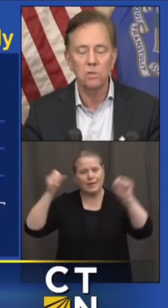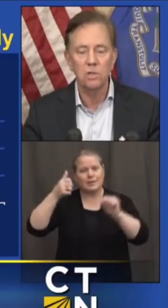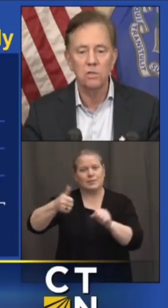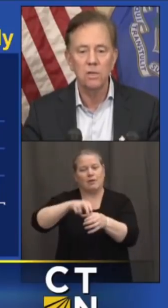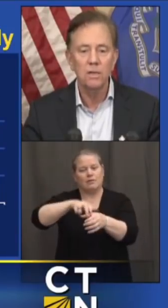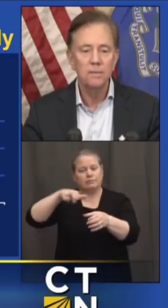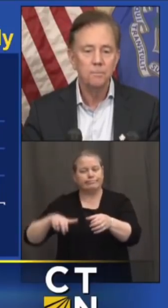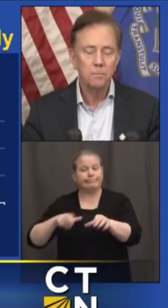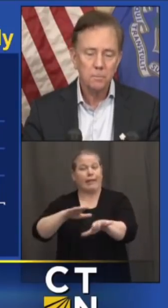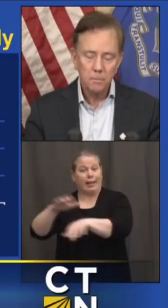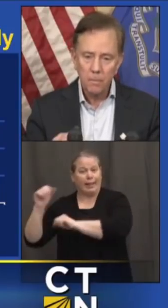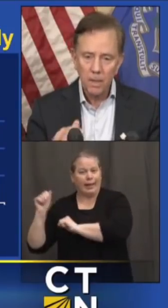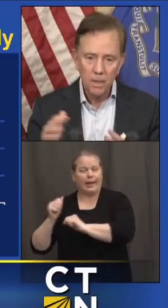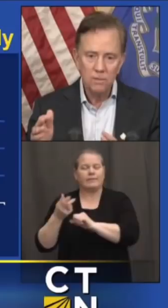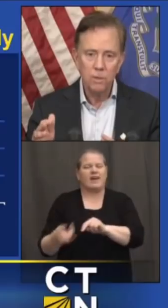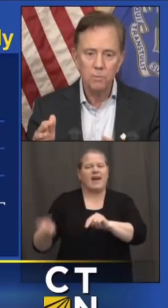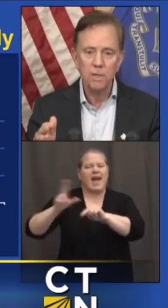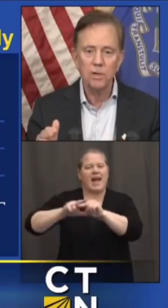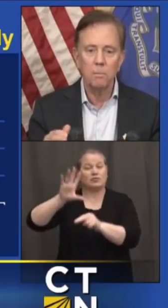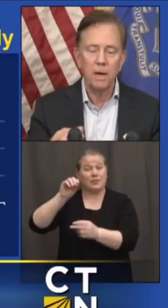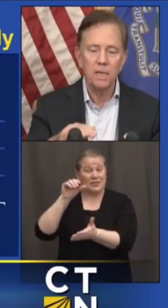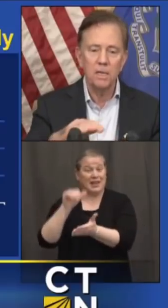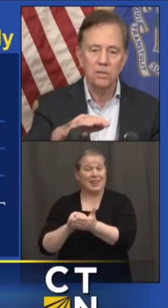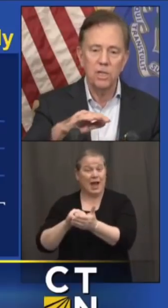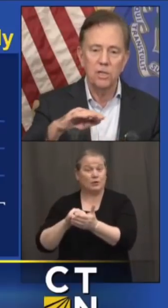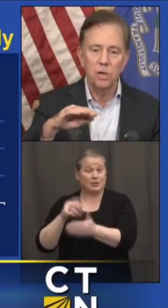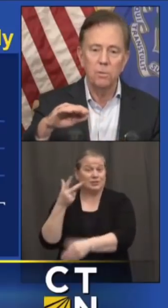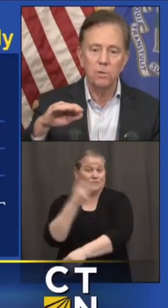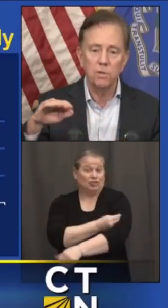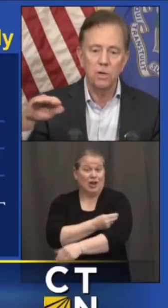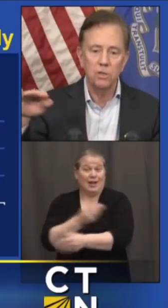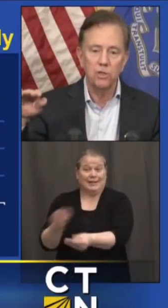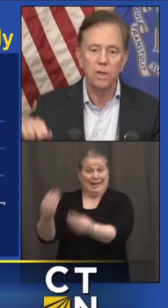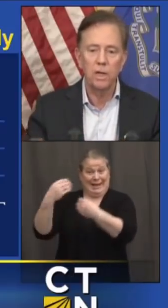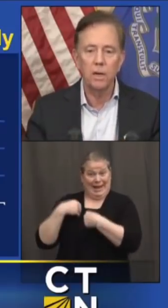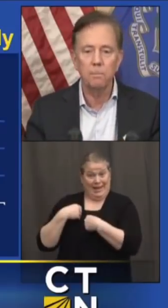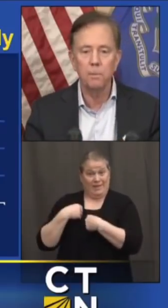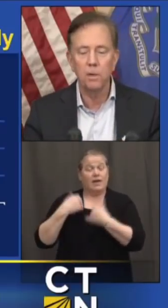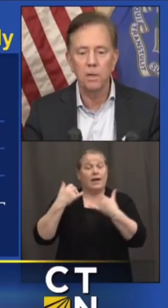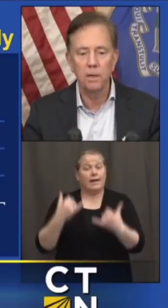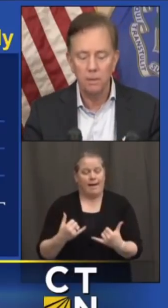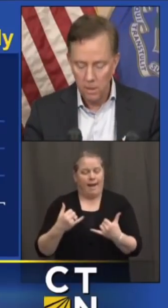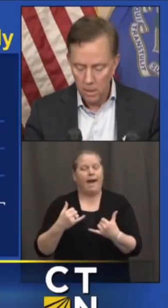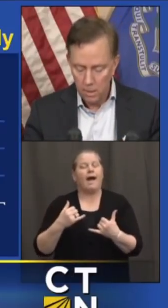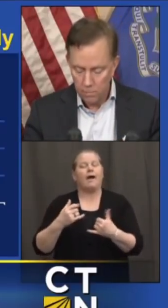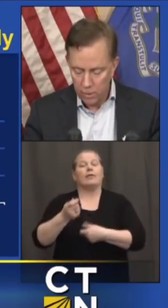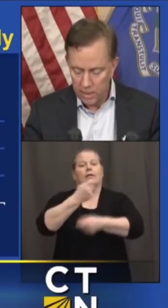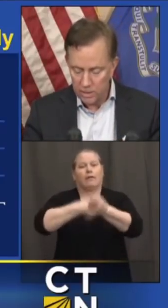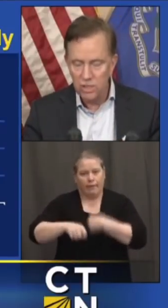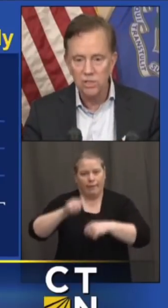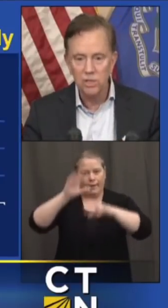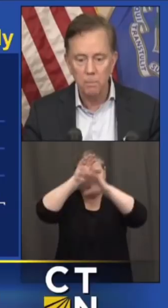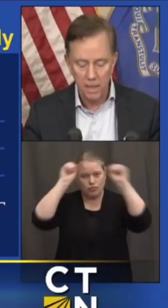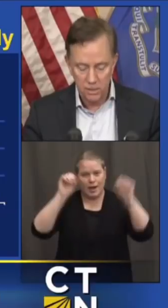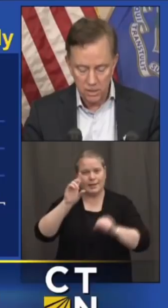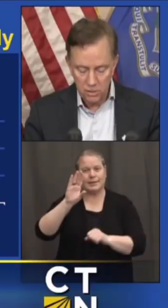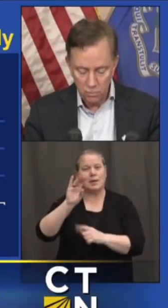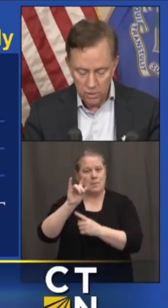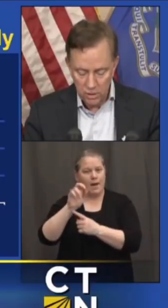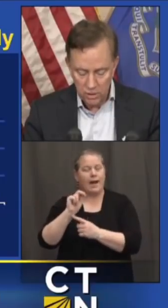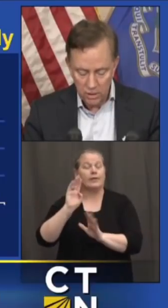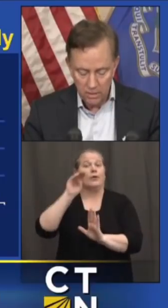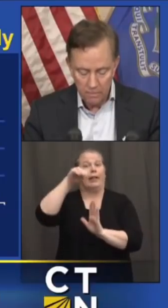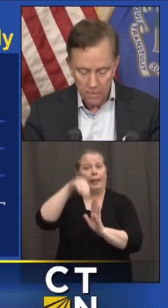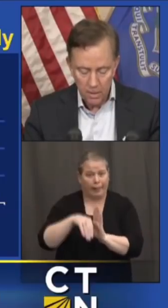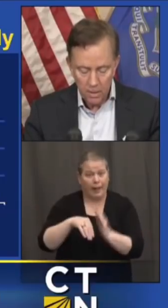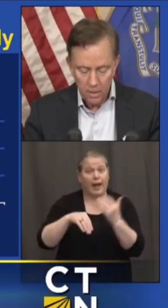50,000 doses. With President Biden, you can see the numbers are trending up on a pretty consistent basis,